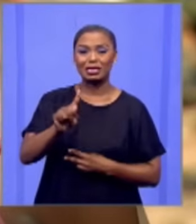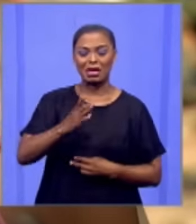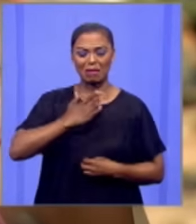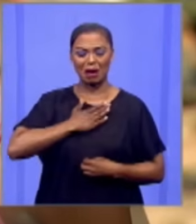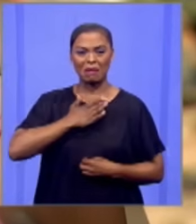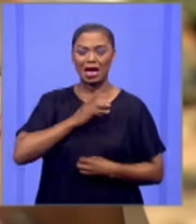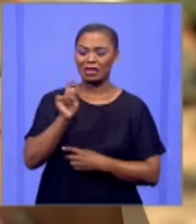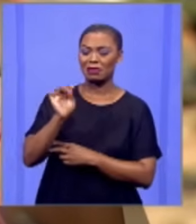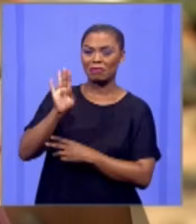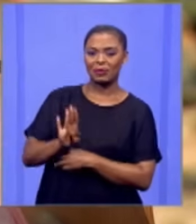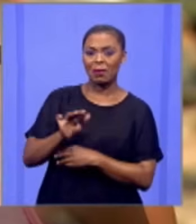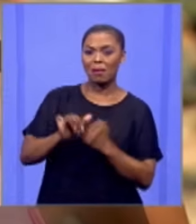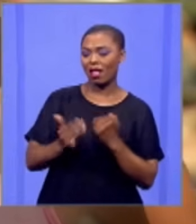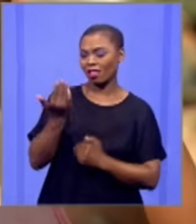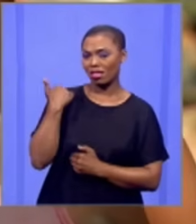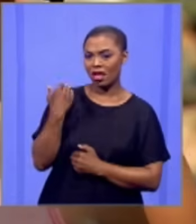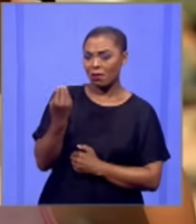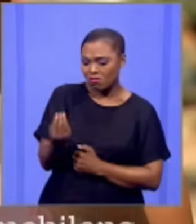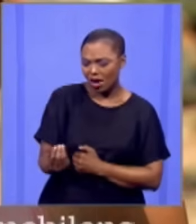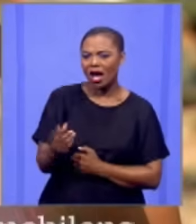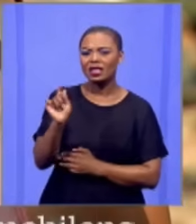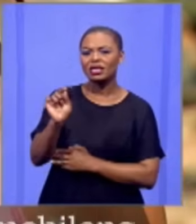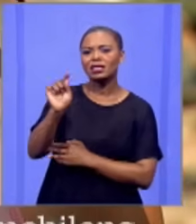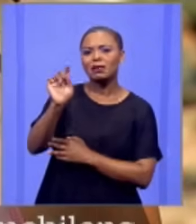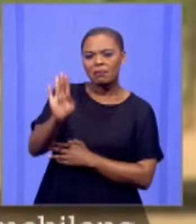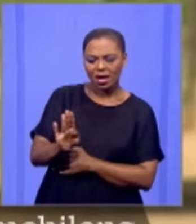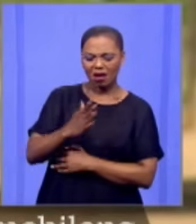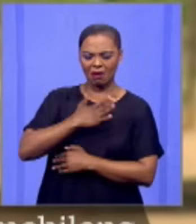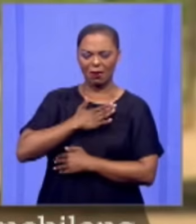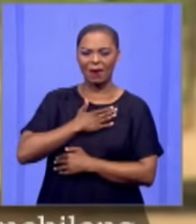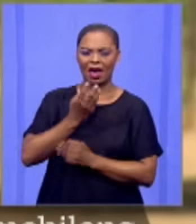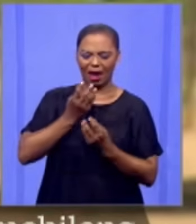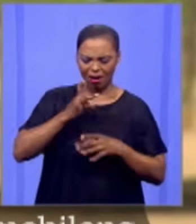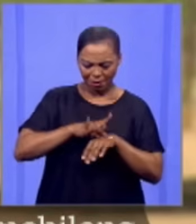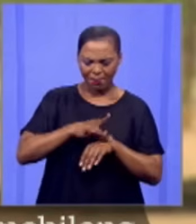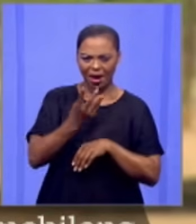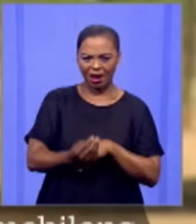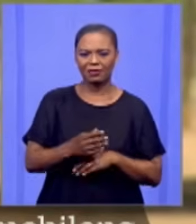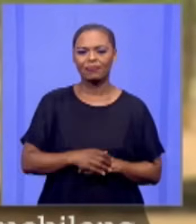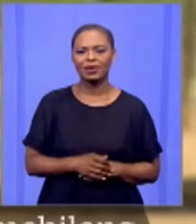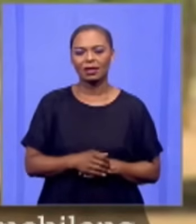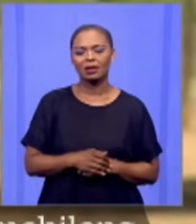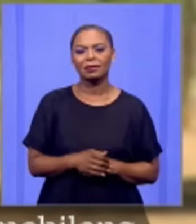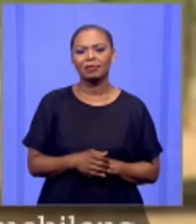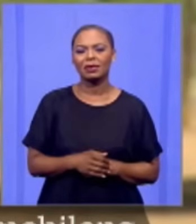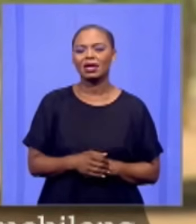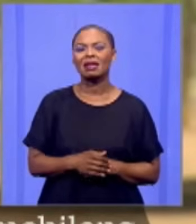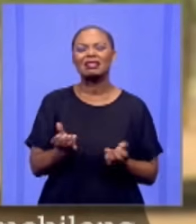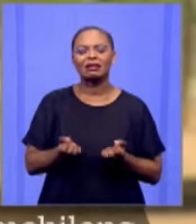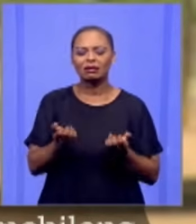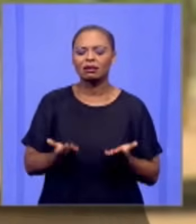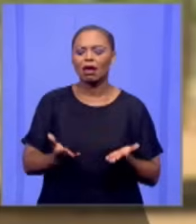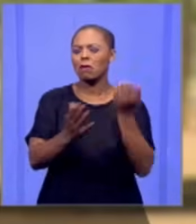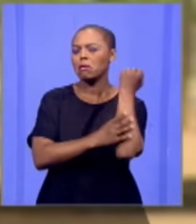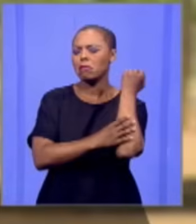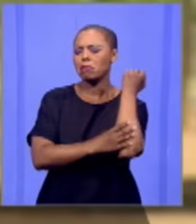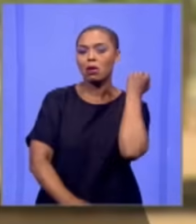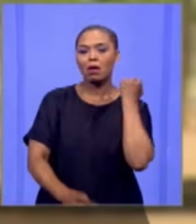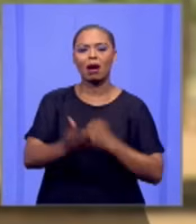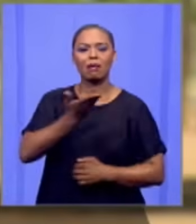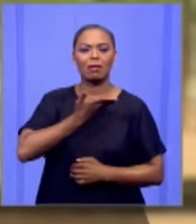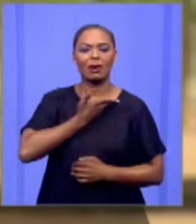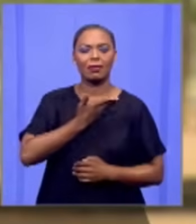re tlile step mother saka o nana le TB rates ile di one dream anyway. Poor. It's a poor service. Wat laat ons